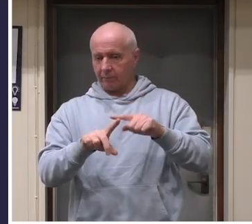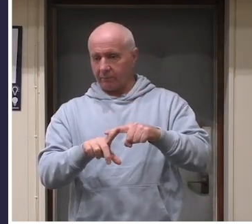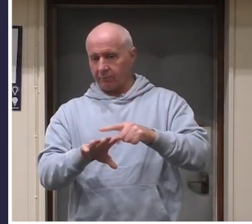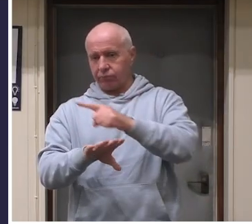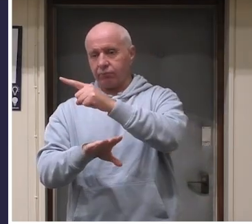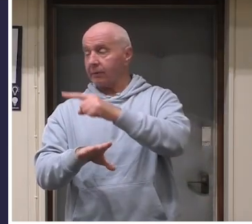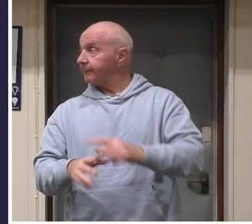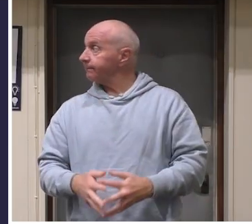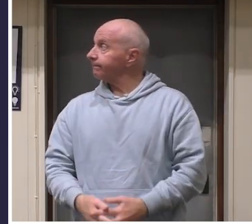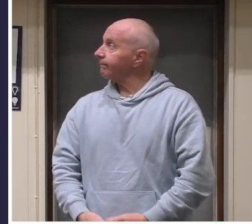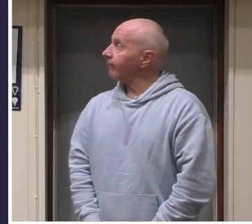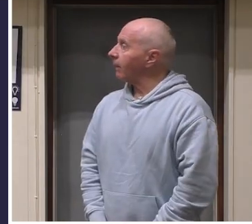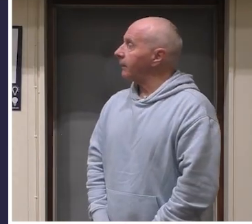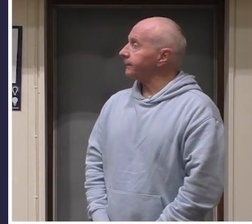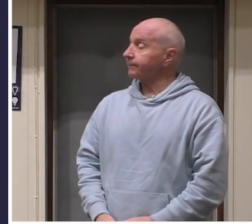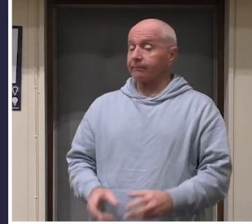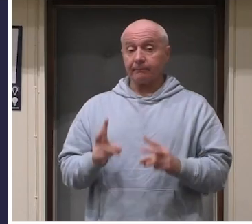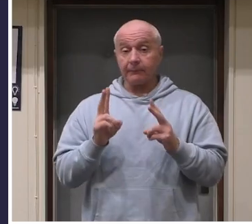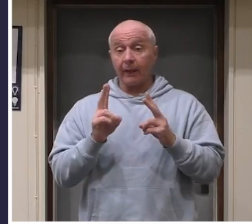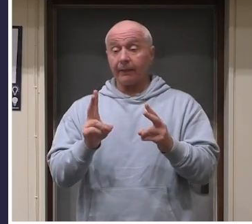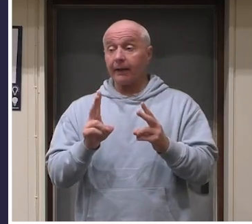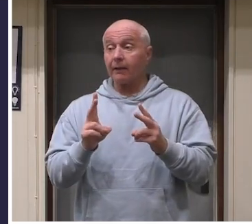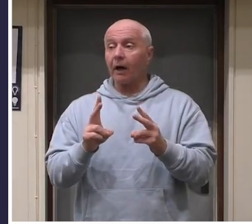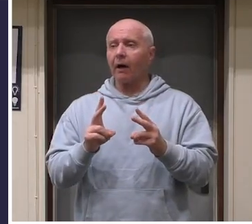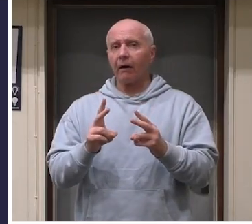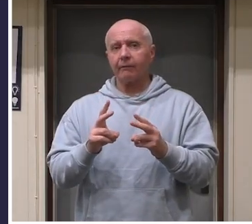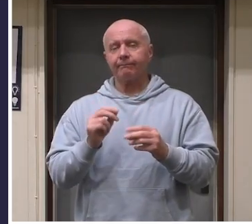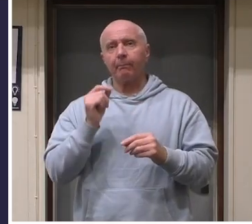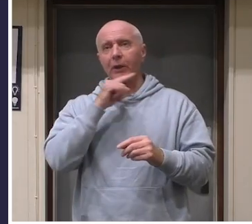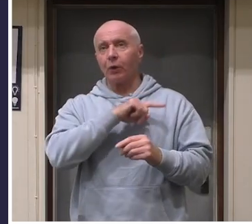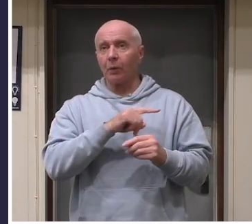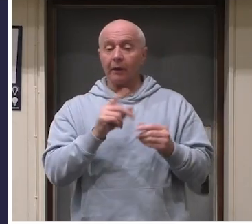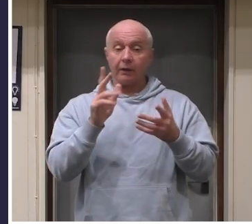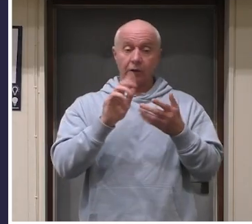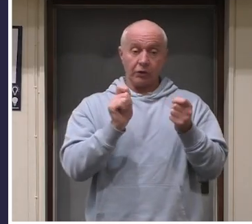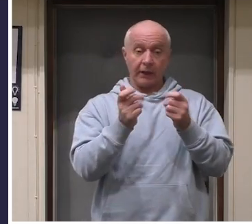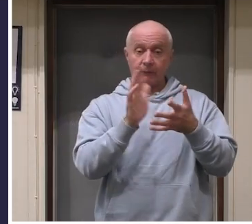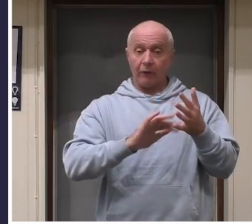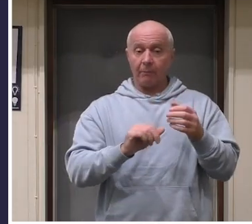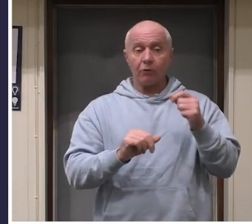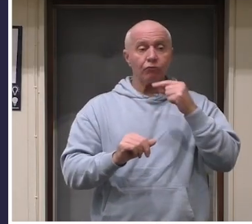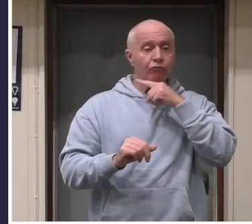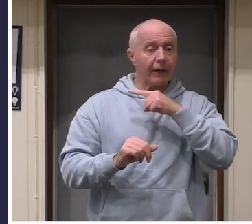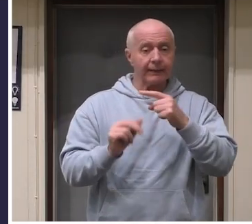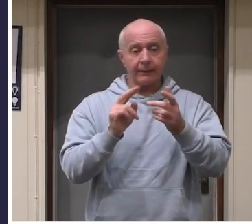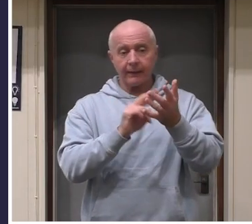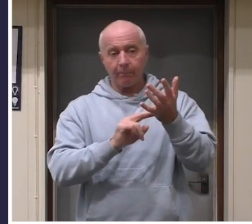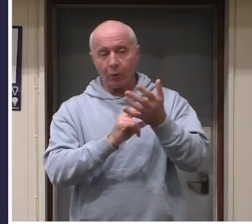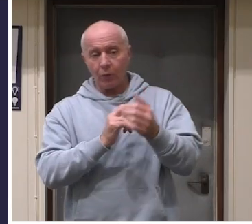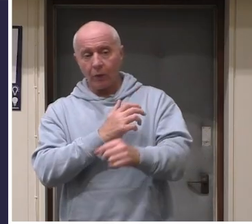he found something peculiar. If he changed the frequency of the light, so he made it from a red light source to a blue light source to a green light